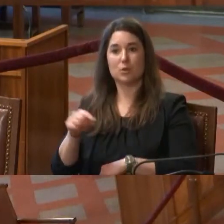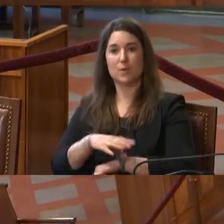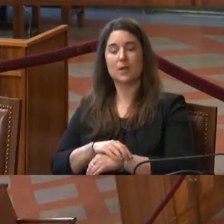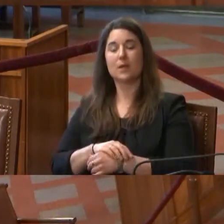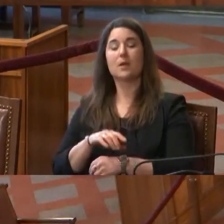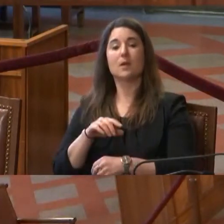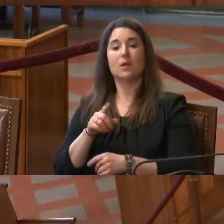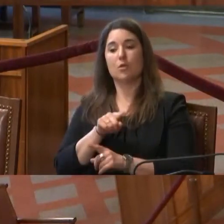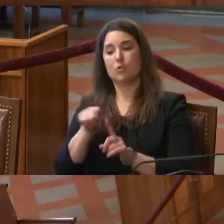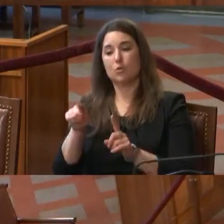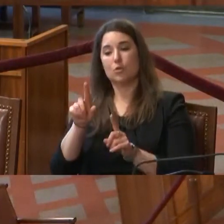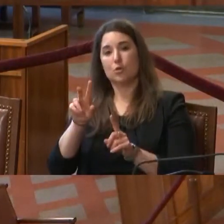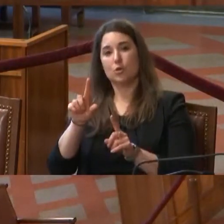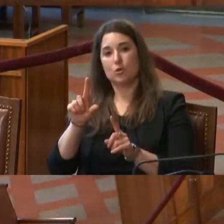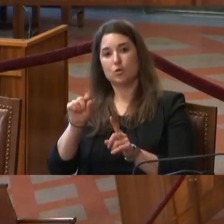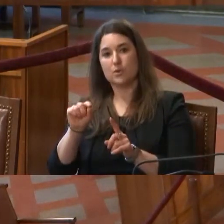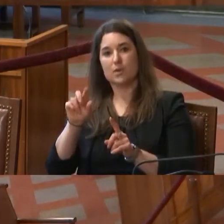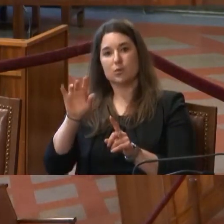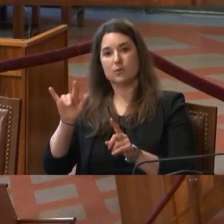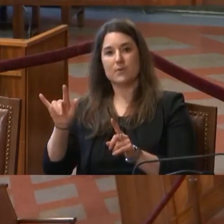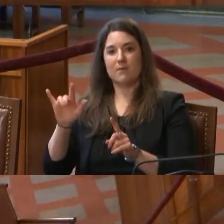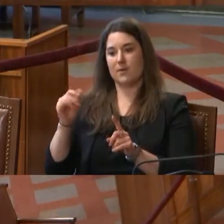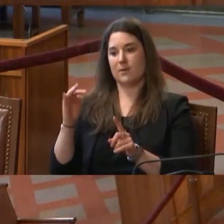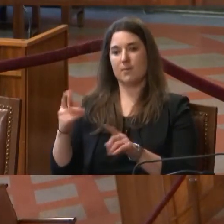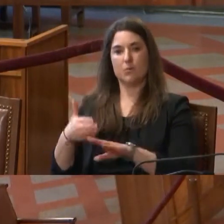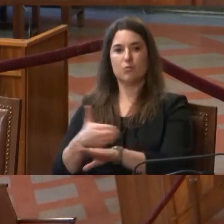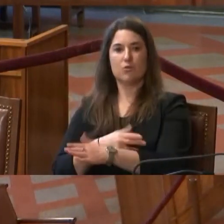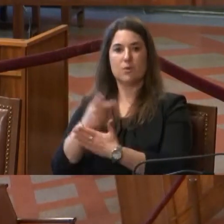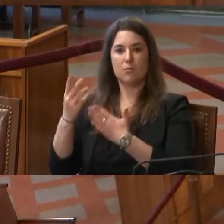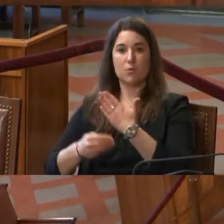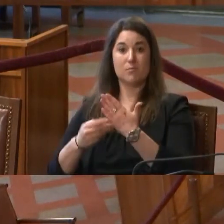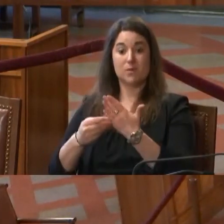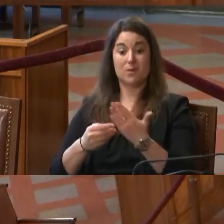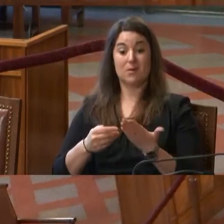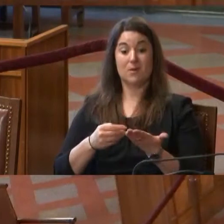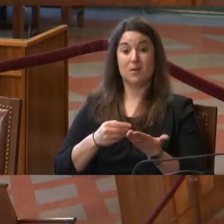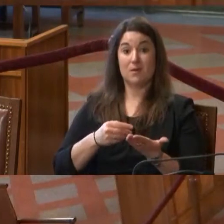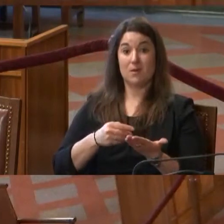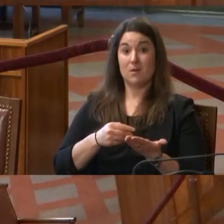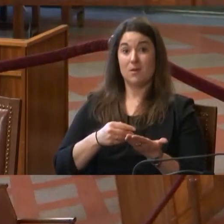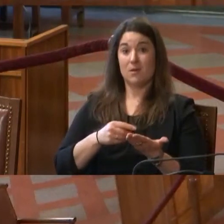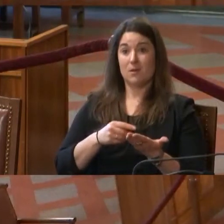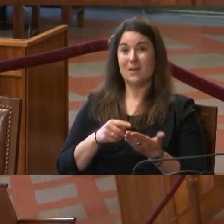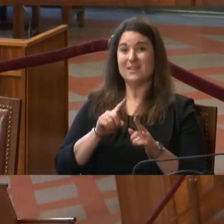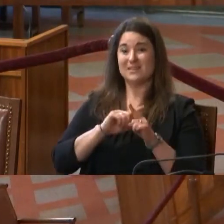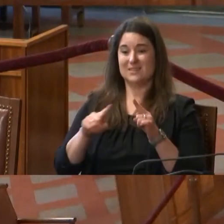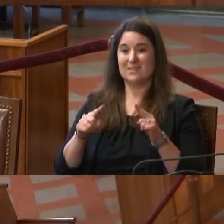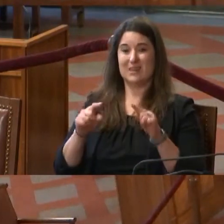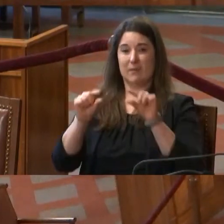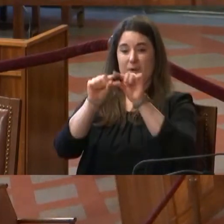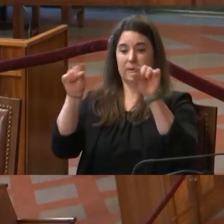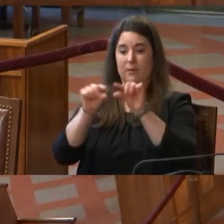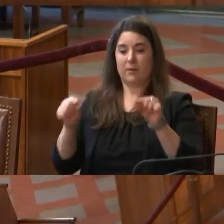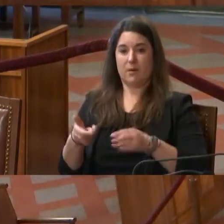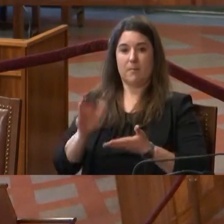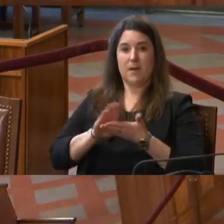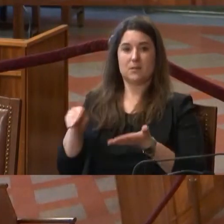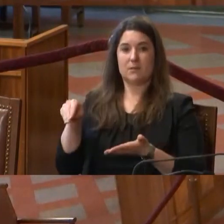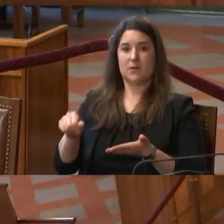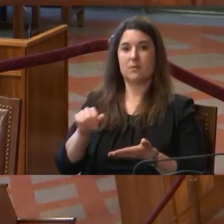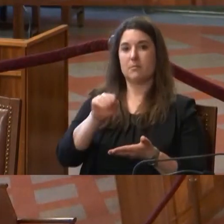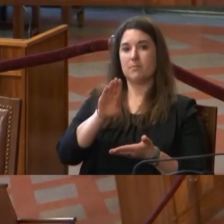through 2025 Capital Improvement Program by increasing various line items funded by the